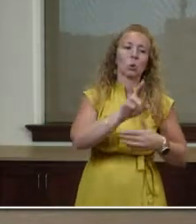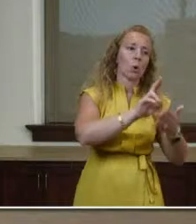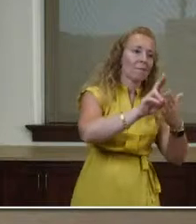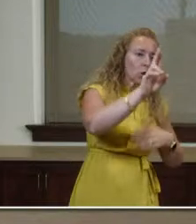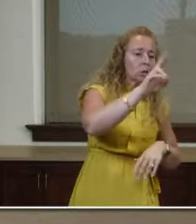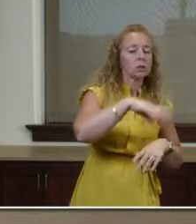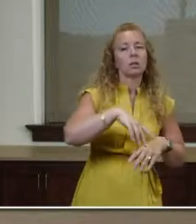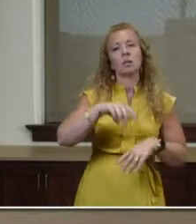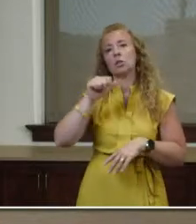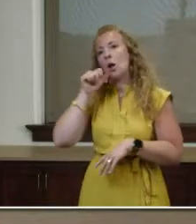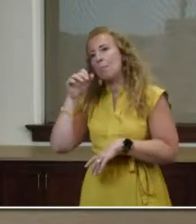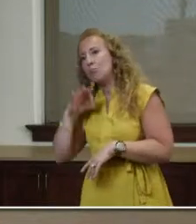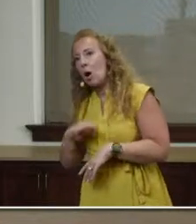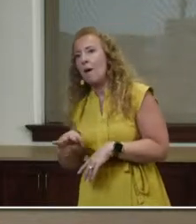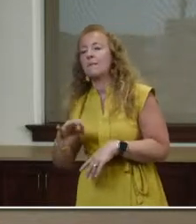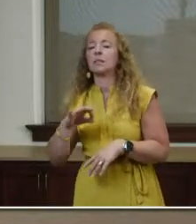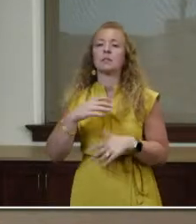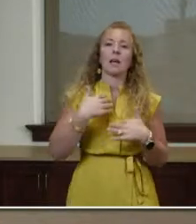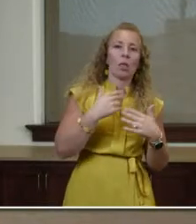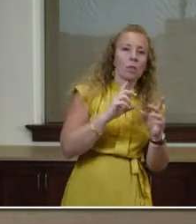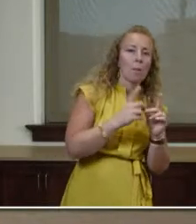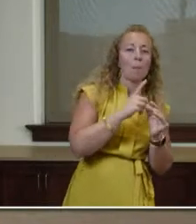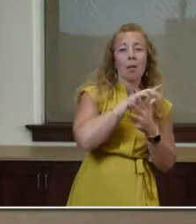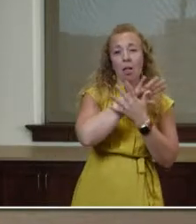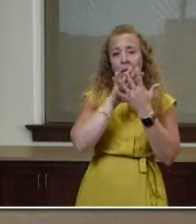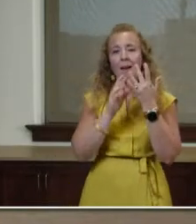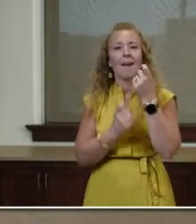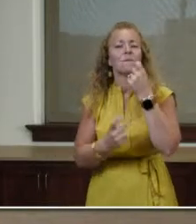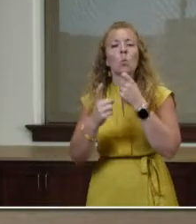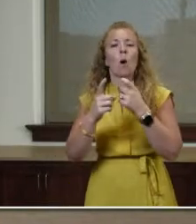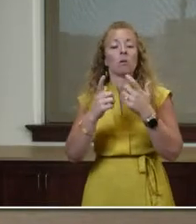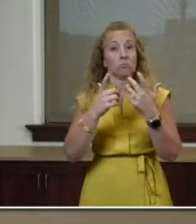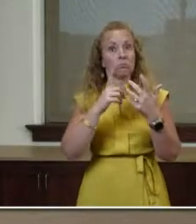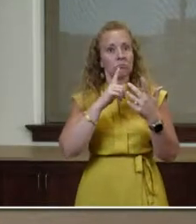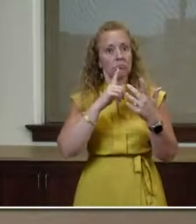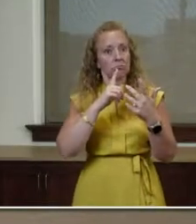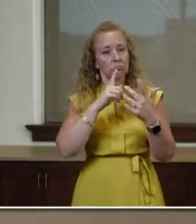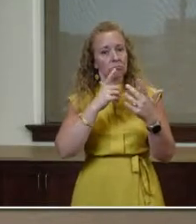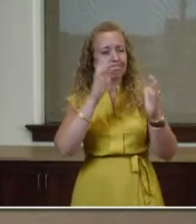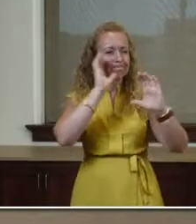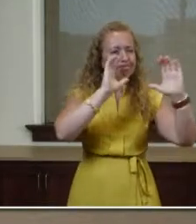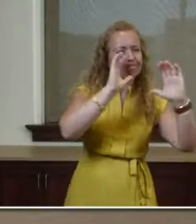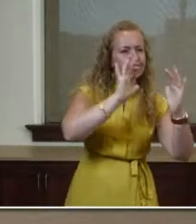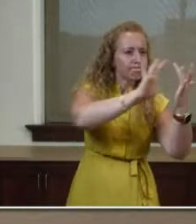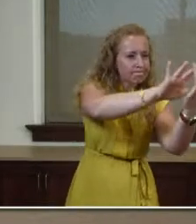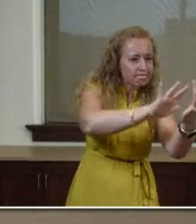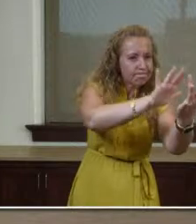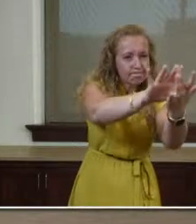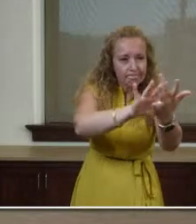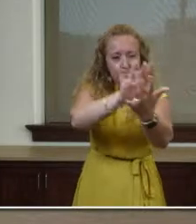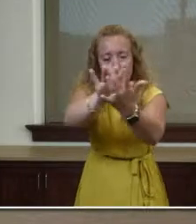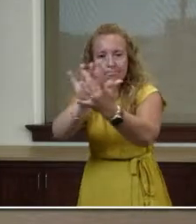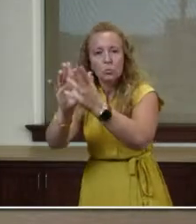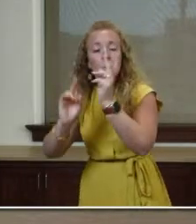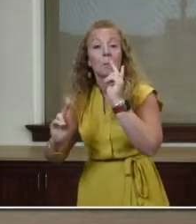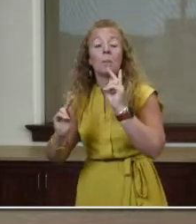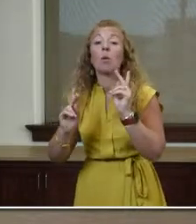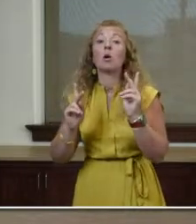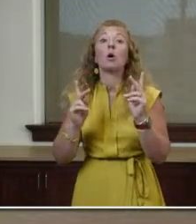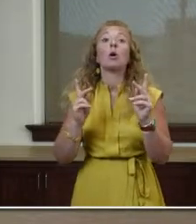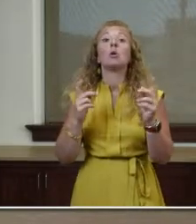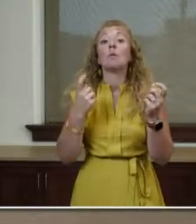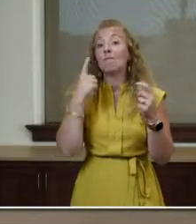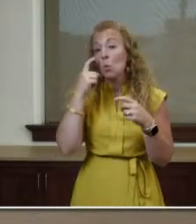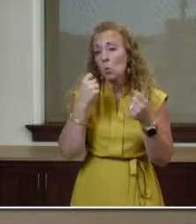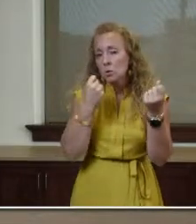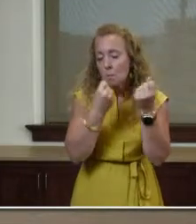universities, our not-for-profit organizations. Everybody's doing outreach to those that they work with, and we're supporting people